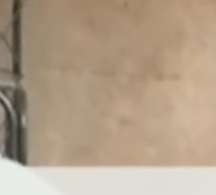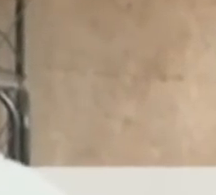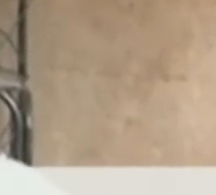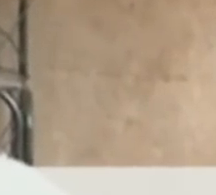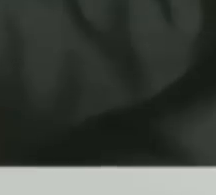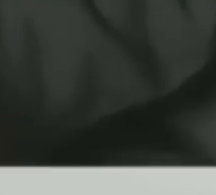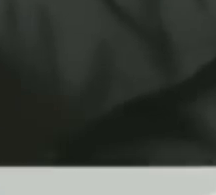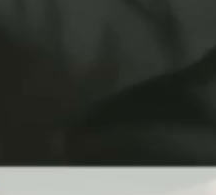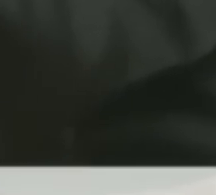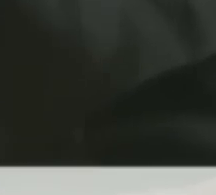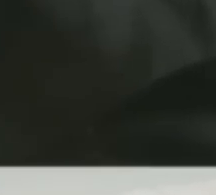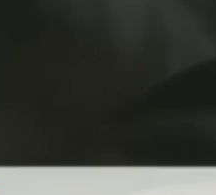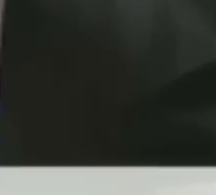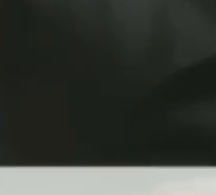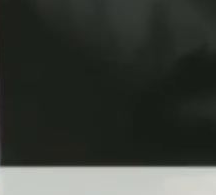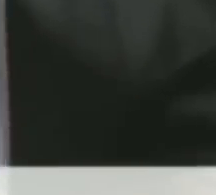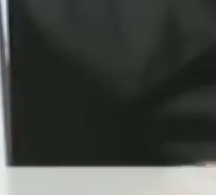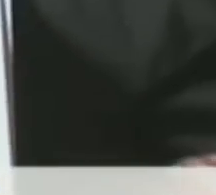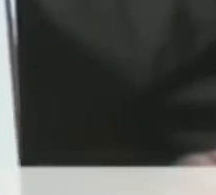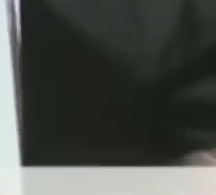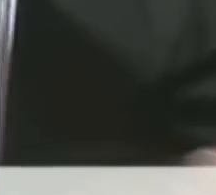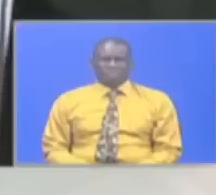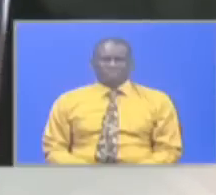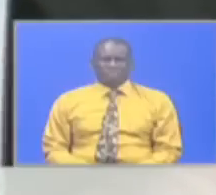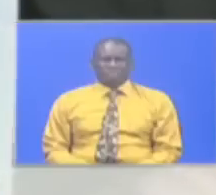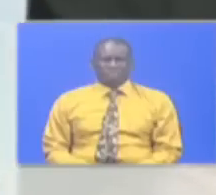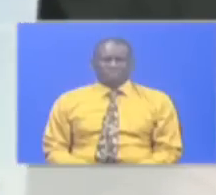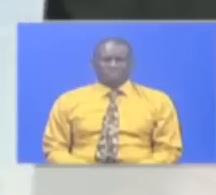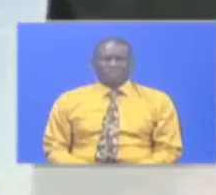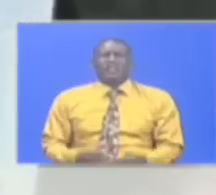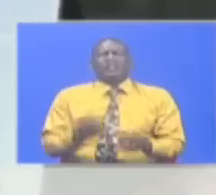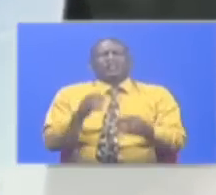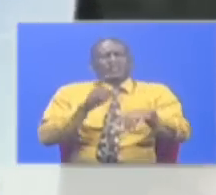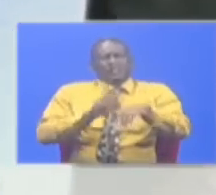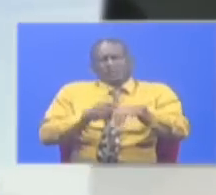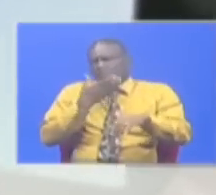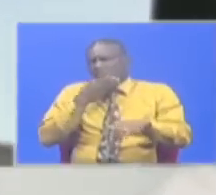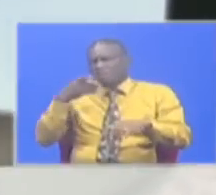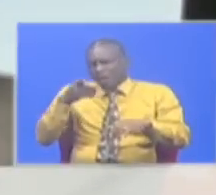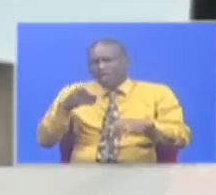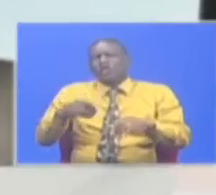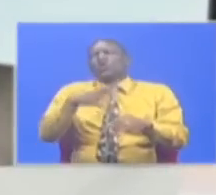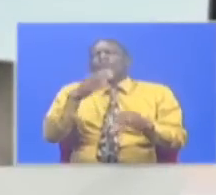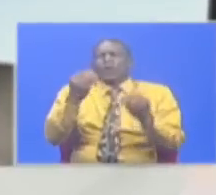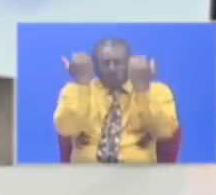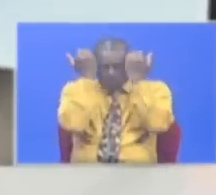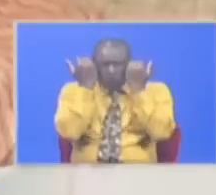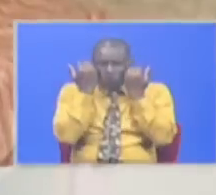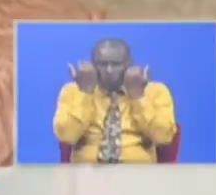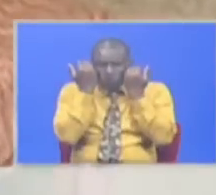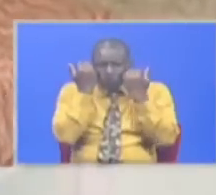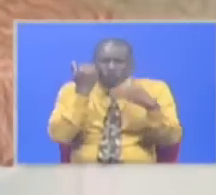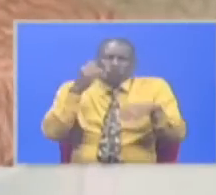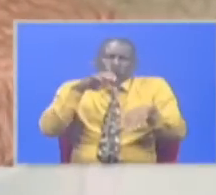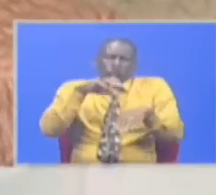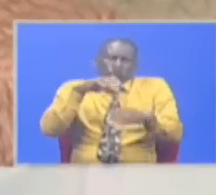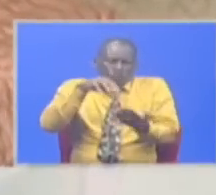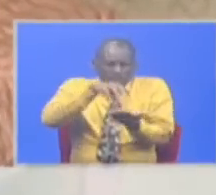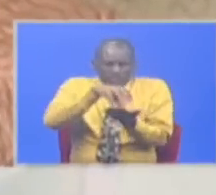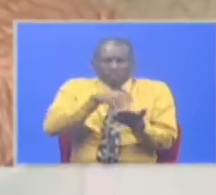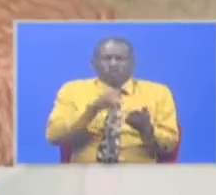When Gerald Kamau went to the Nakuru Law Courts to seek redress against a local SACO, a chief and another suspect